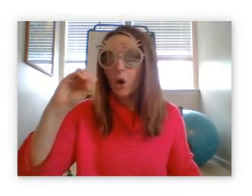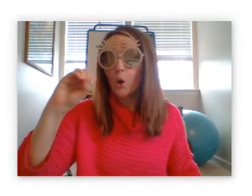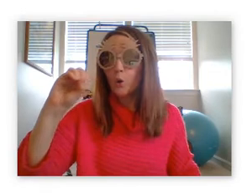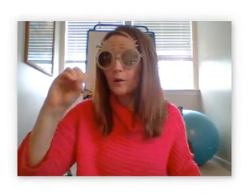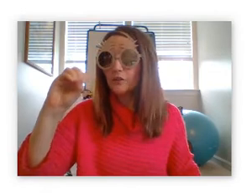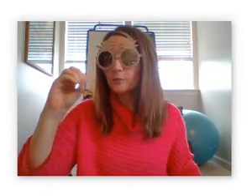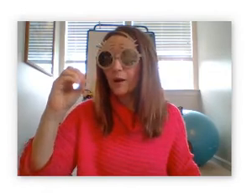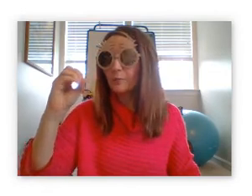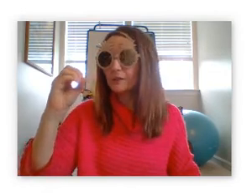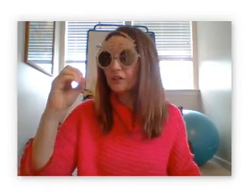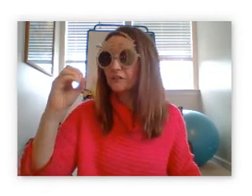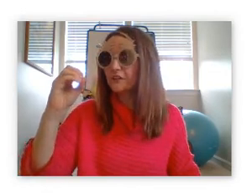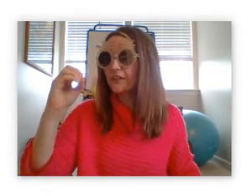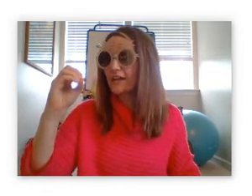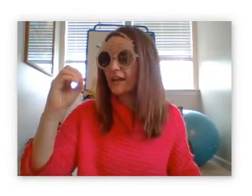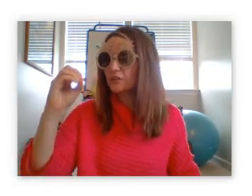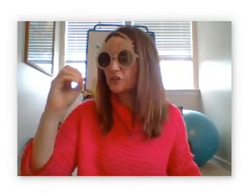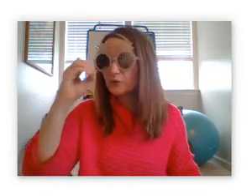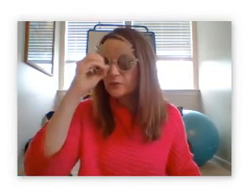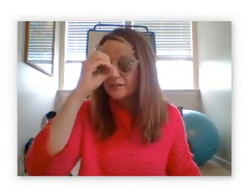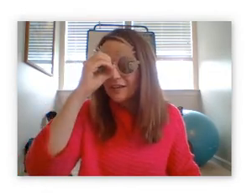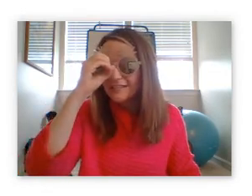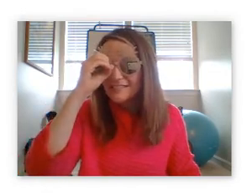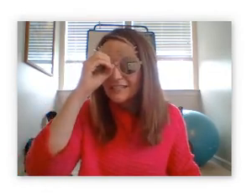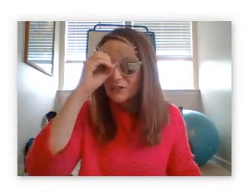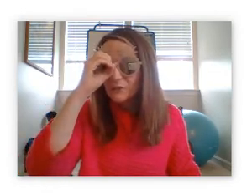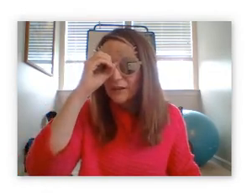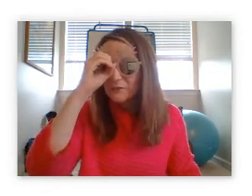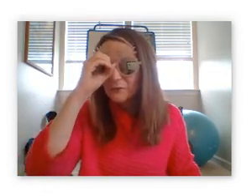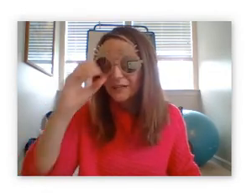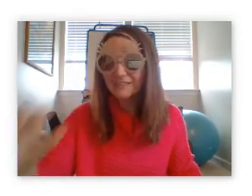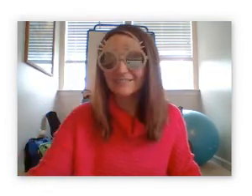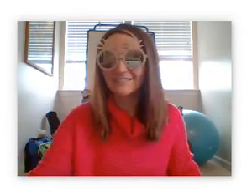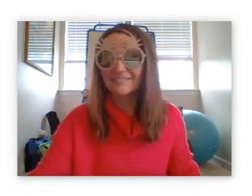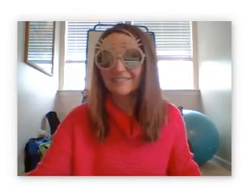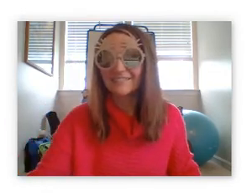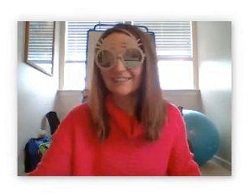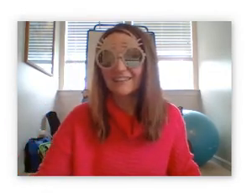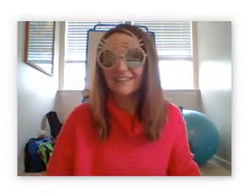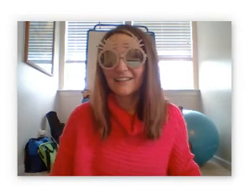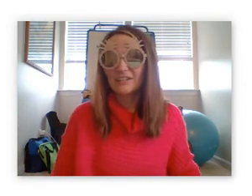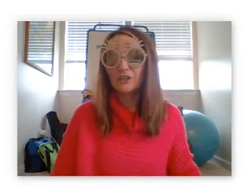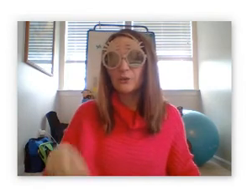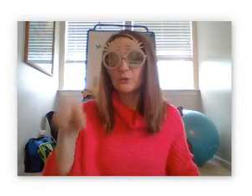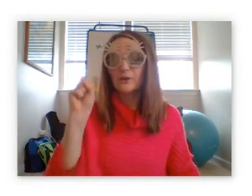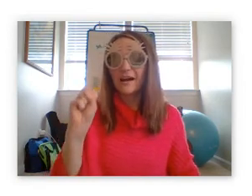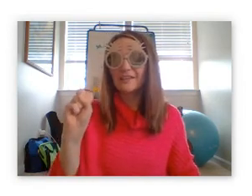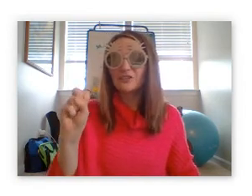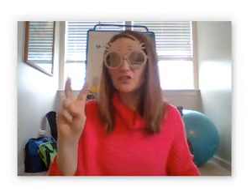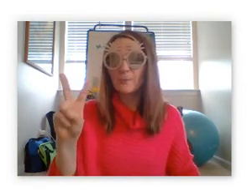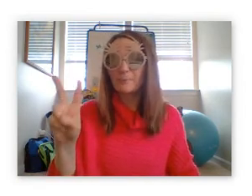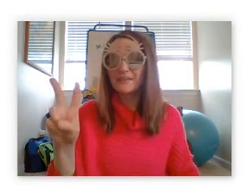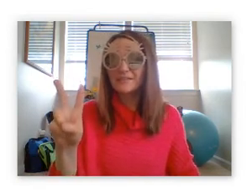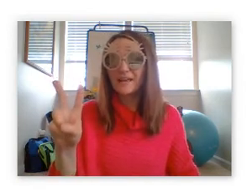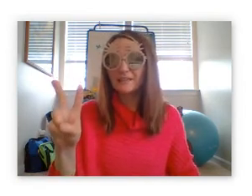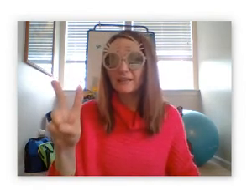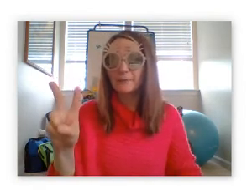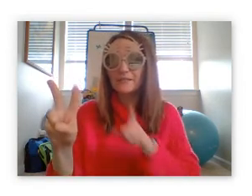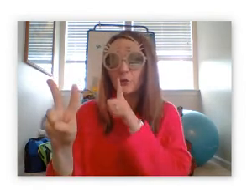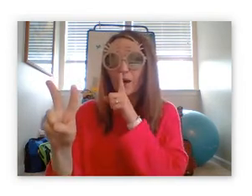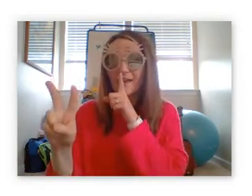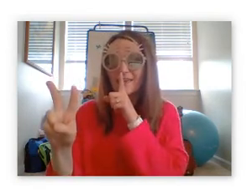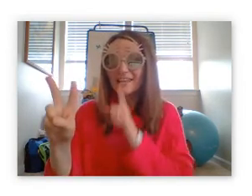O, you probably could have figured that out too. I can see you right through it. You. I like to show my peace sign,